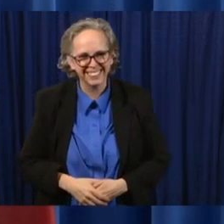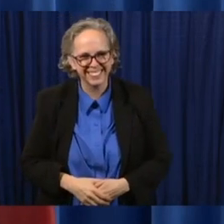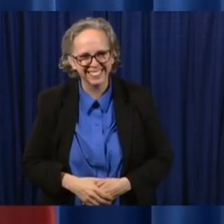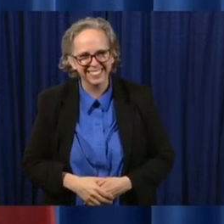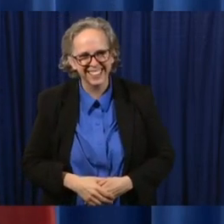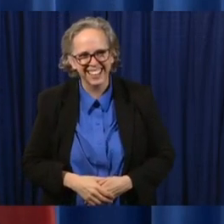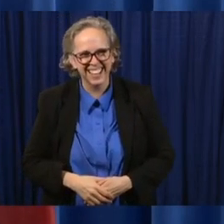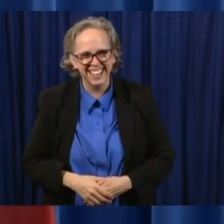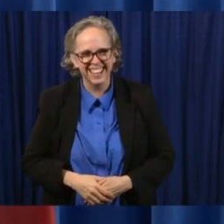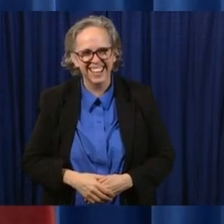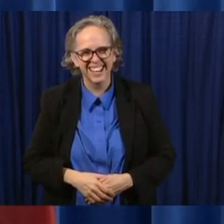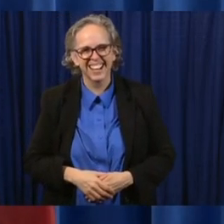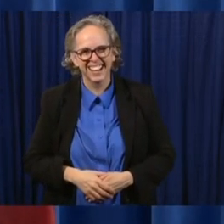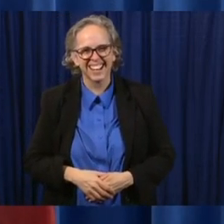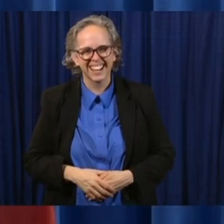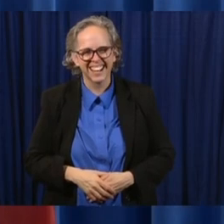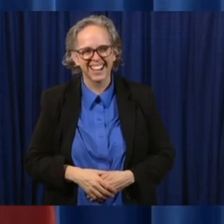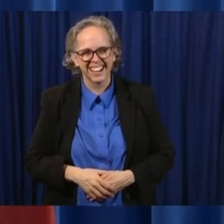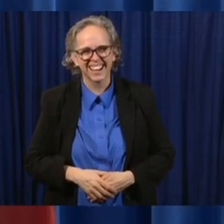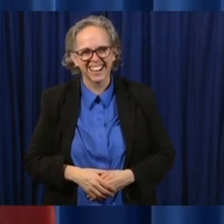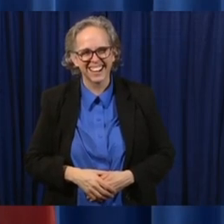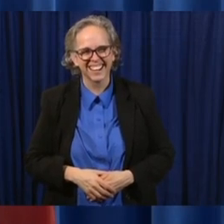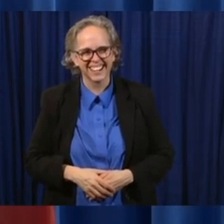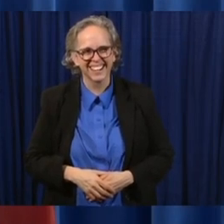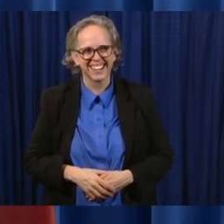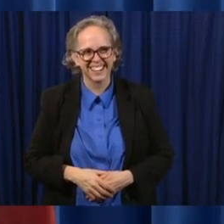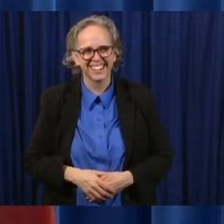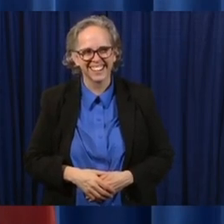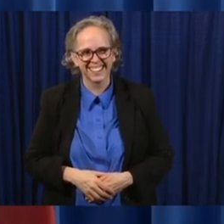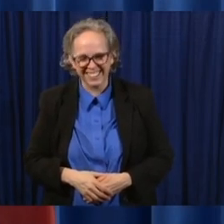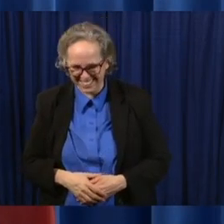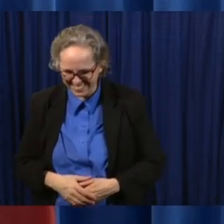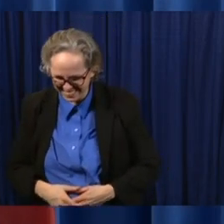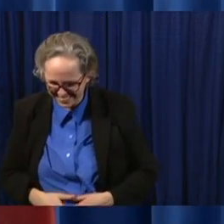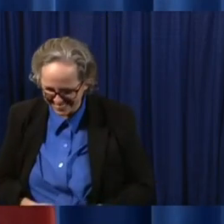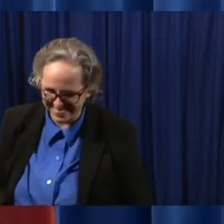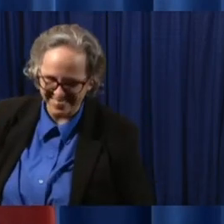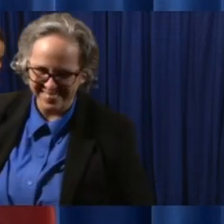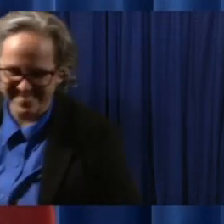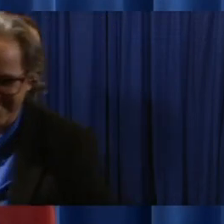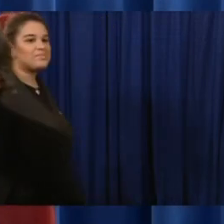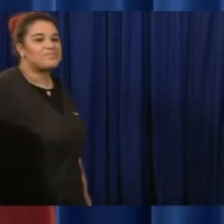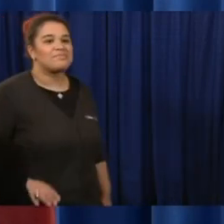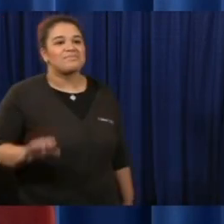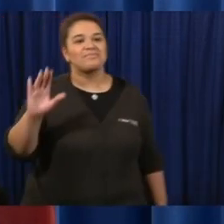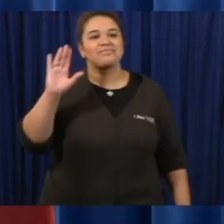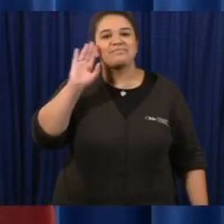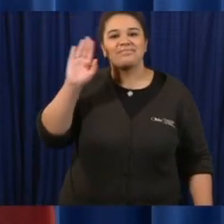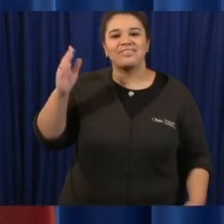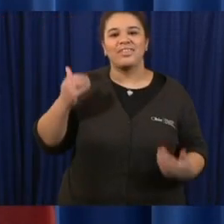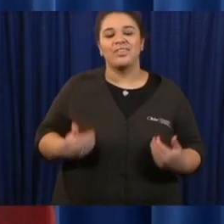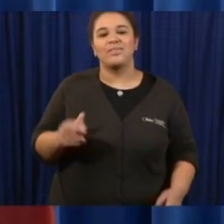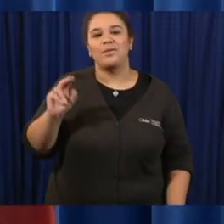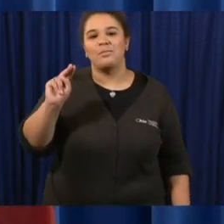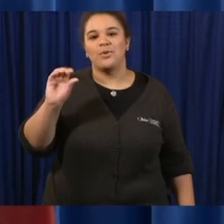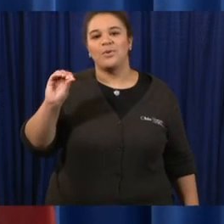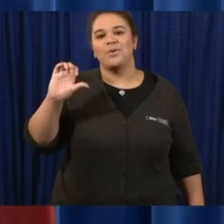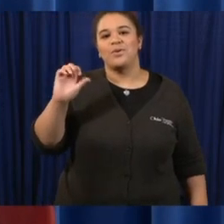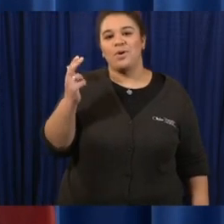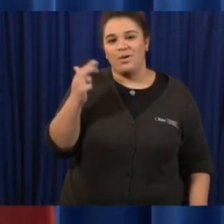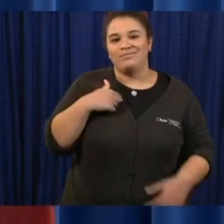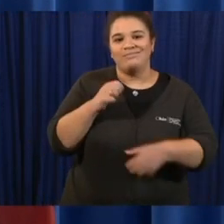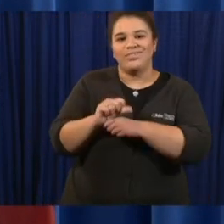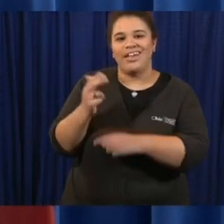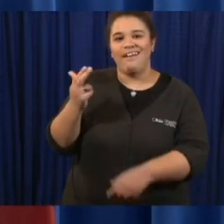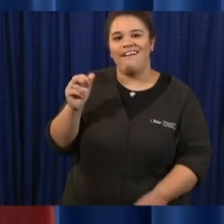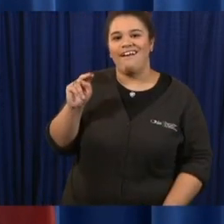Thank you. Okay. Governor Noah Blindo with Hannah News Service. It seems to be that you're saying that school is going